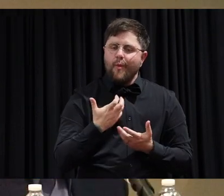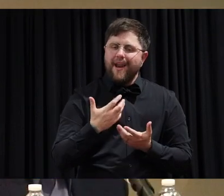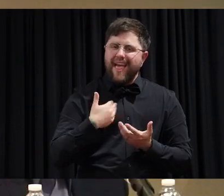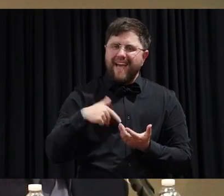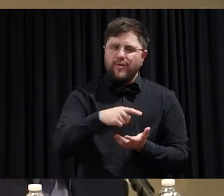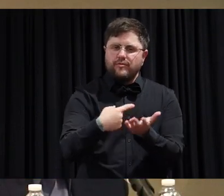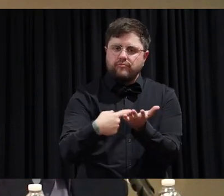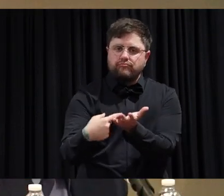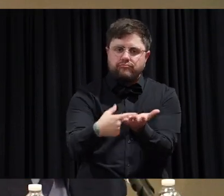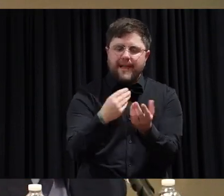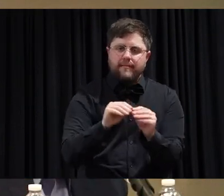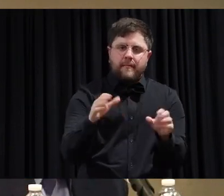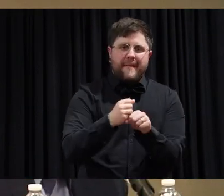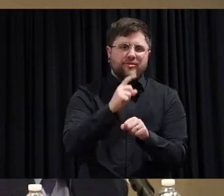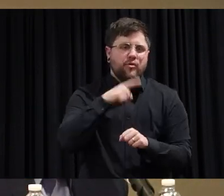an appropriate way.